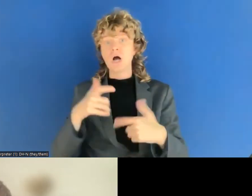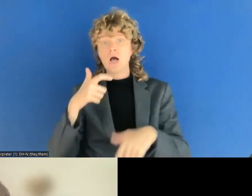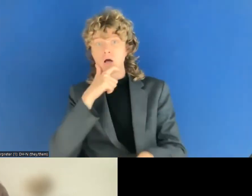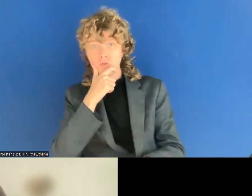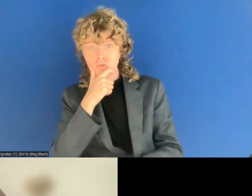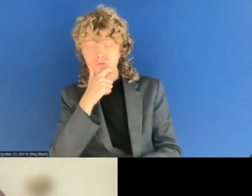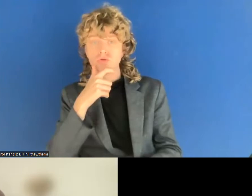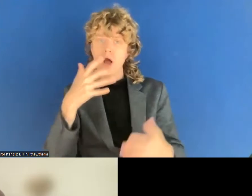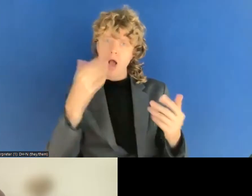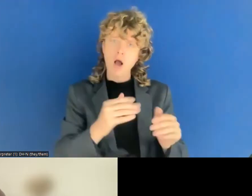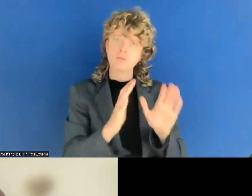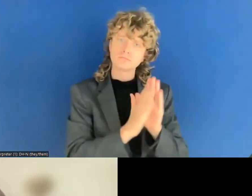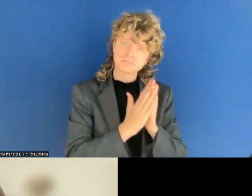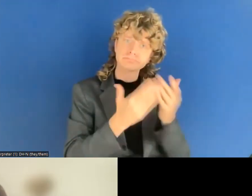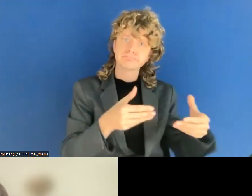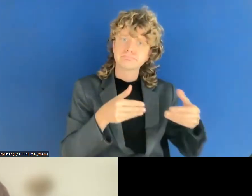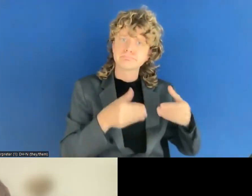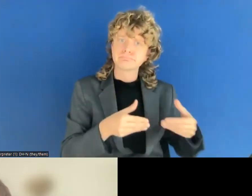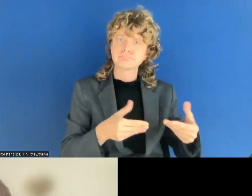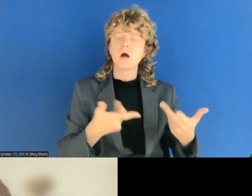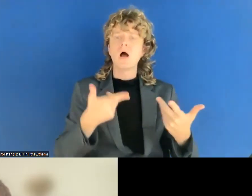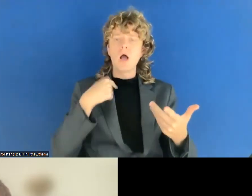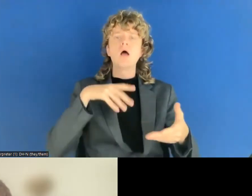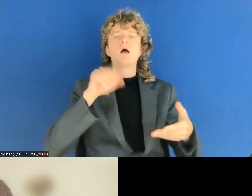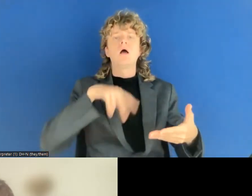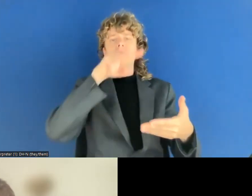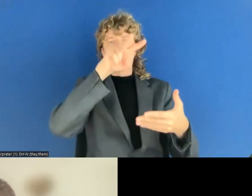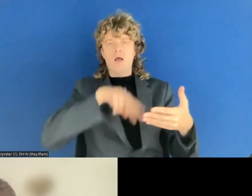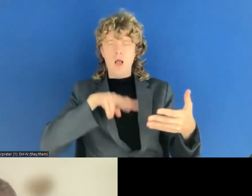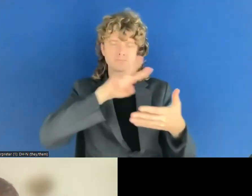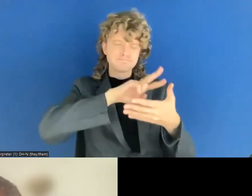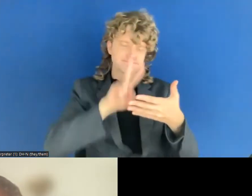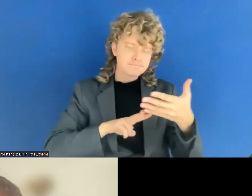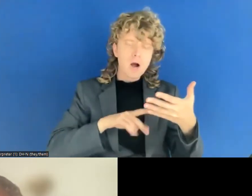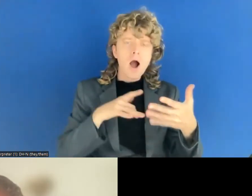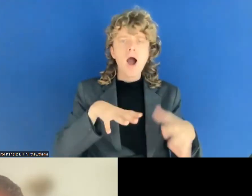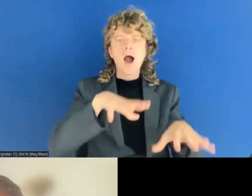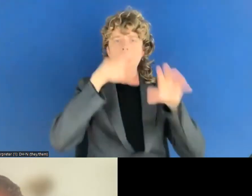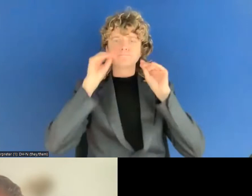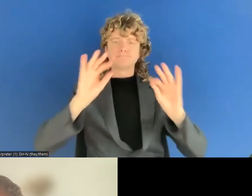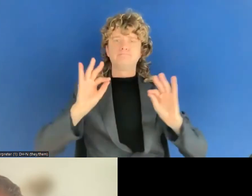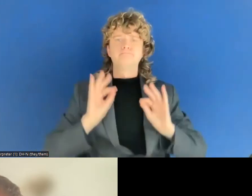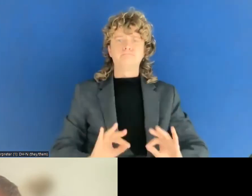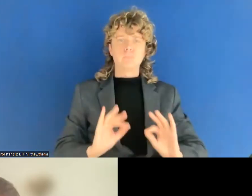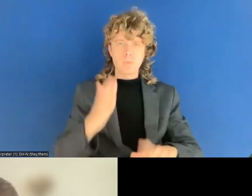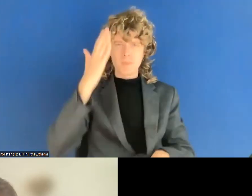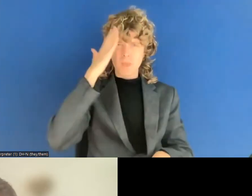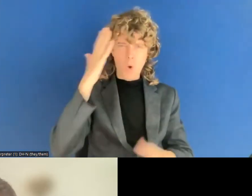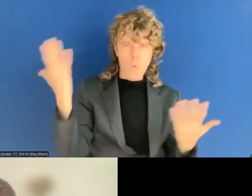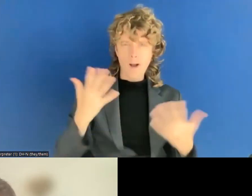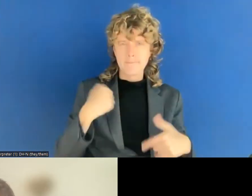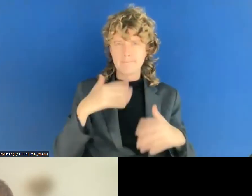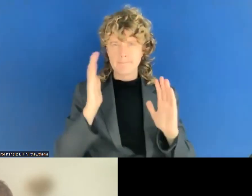available to understand, to better understand, and make the criteria easier to